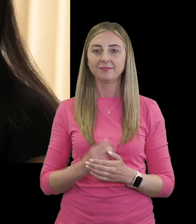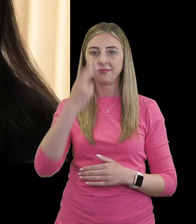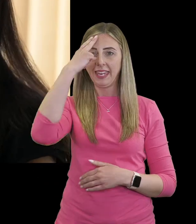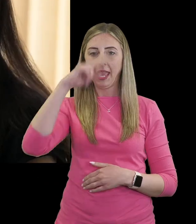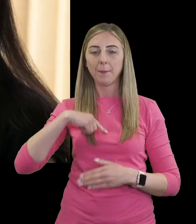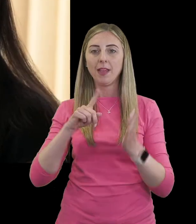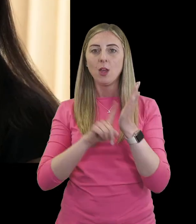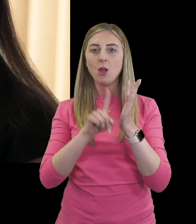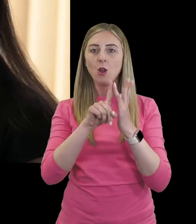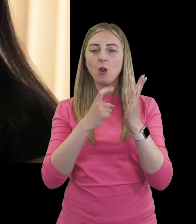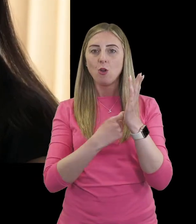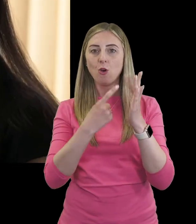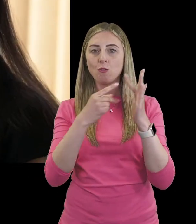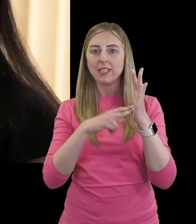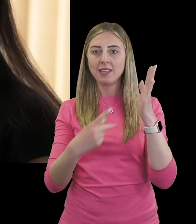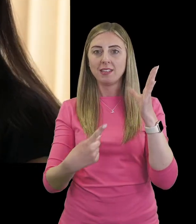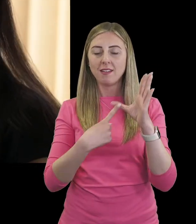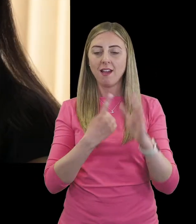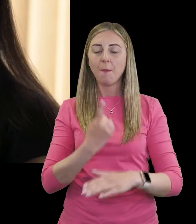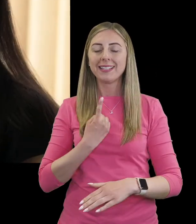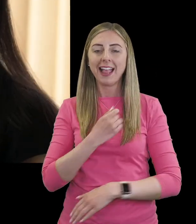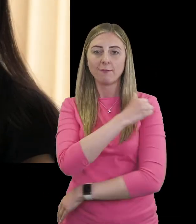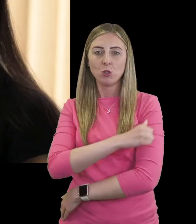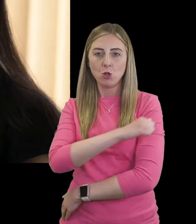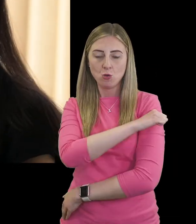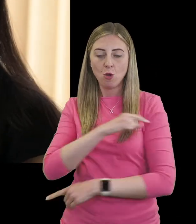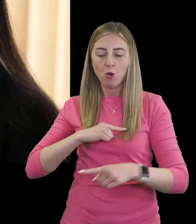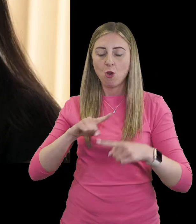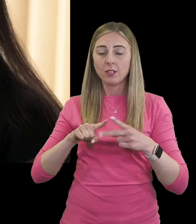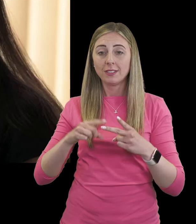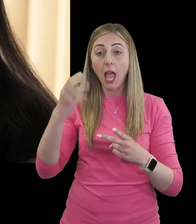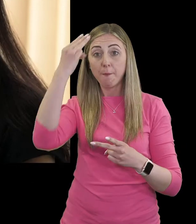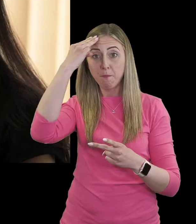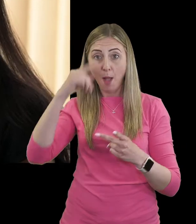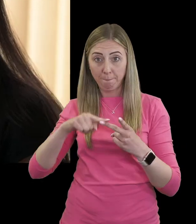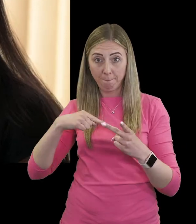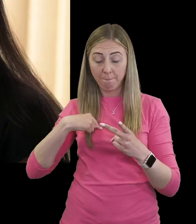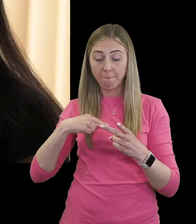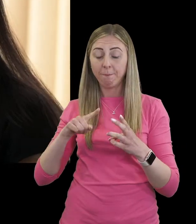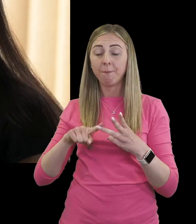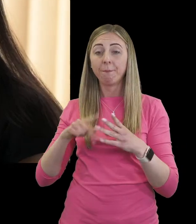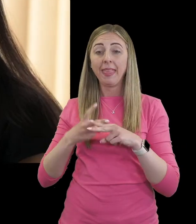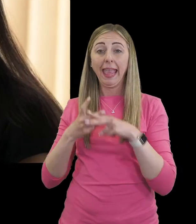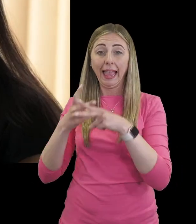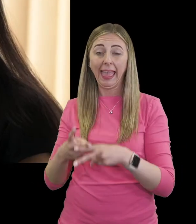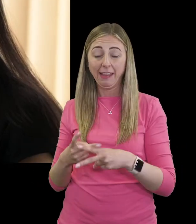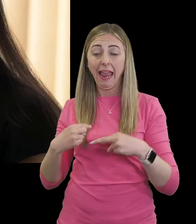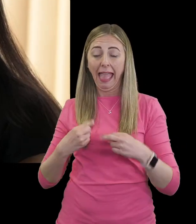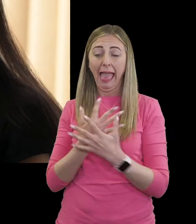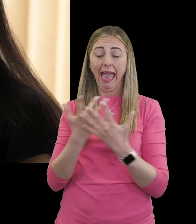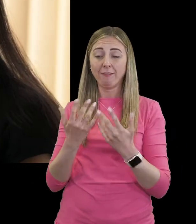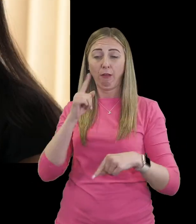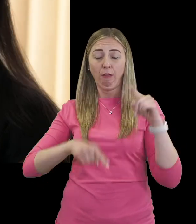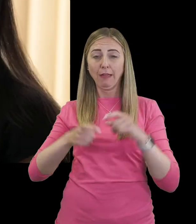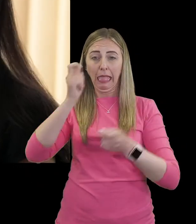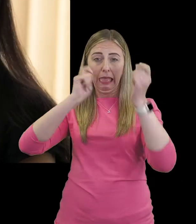I'm Lorena. I'm a nurse, I'm a mum, I'm a carer, I'm lots and lots of things,